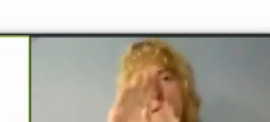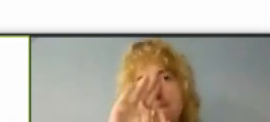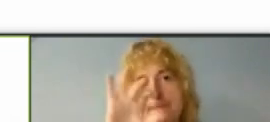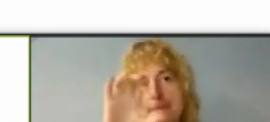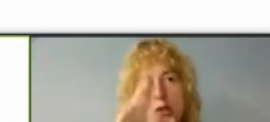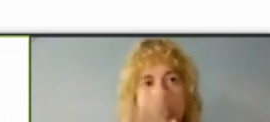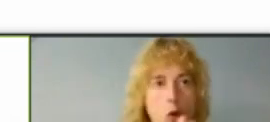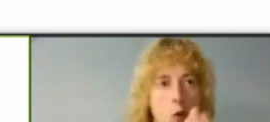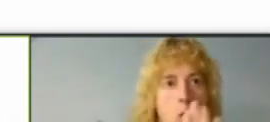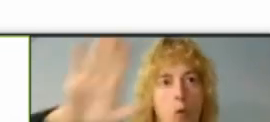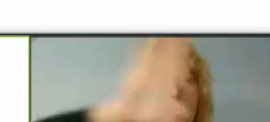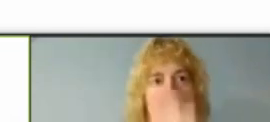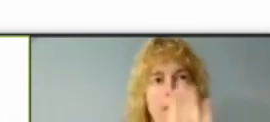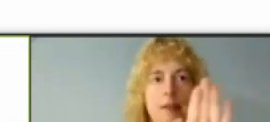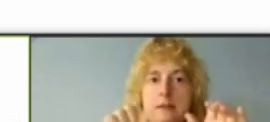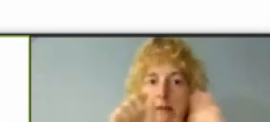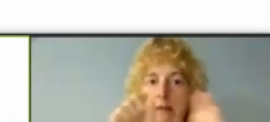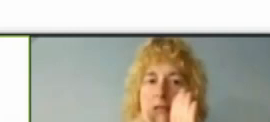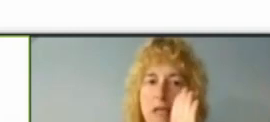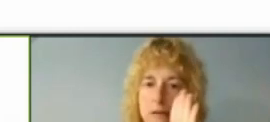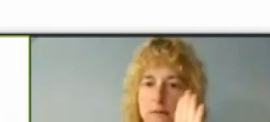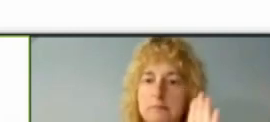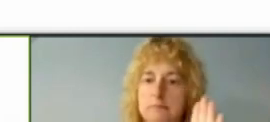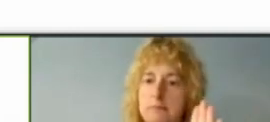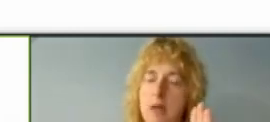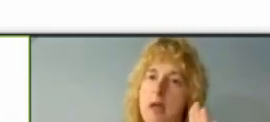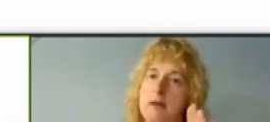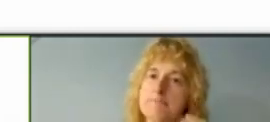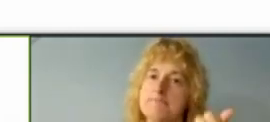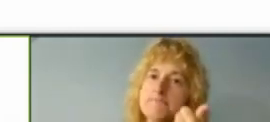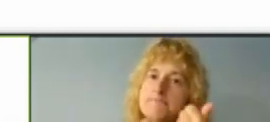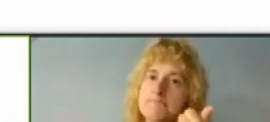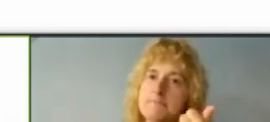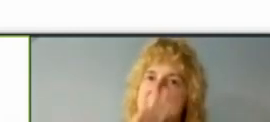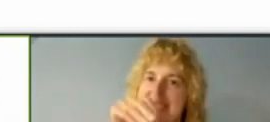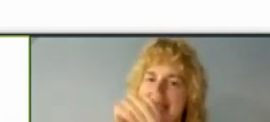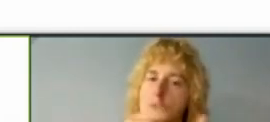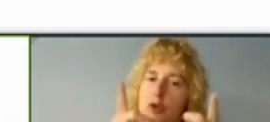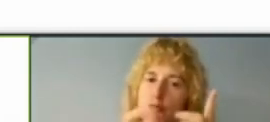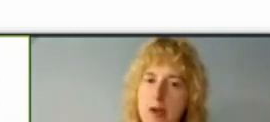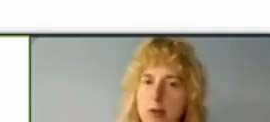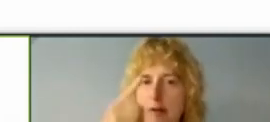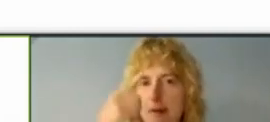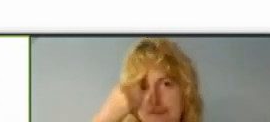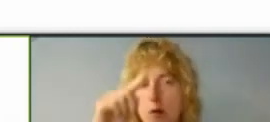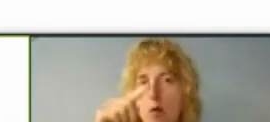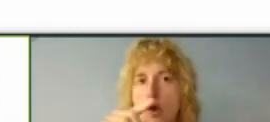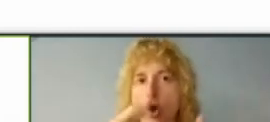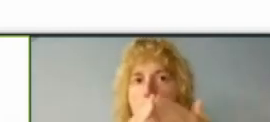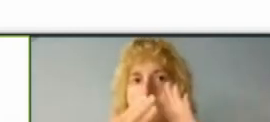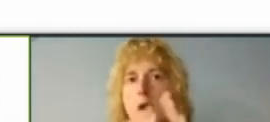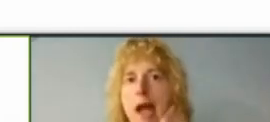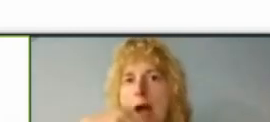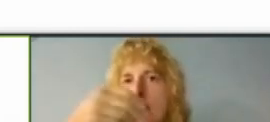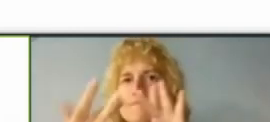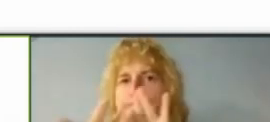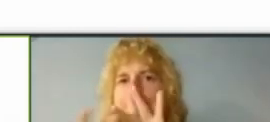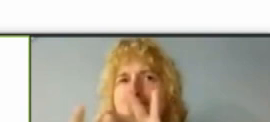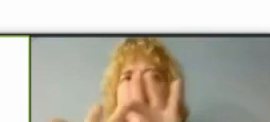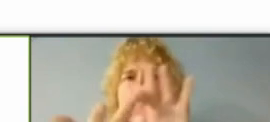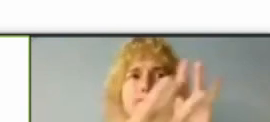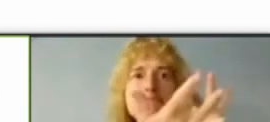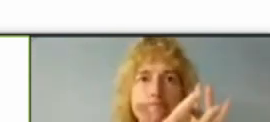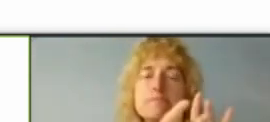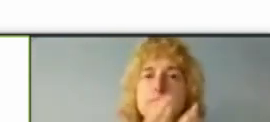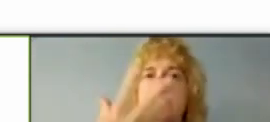I oversee, I'm the Associate Center Director for Karmanos' community and outreach engagement efforts. I oversee the Office of